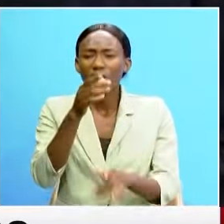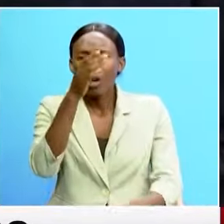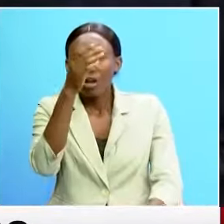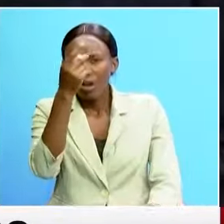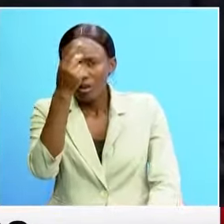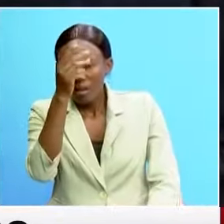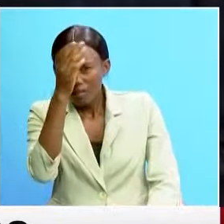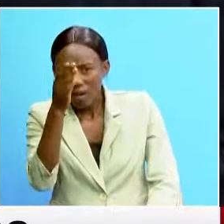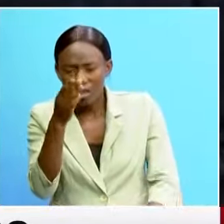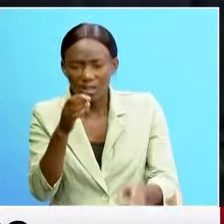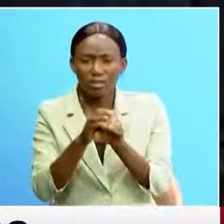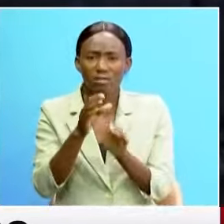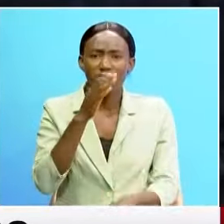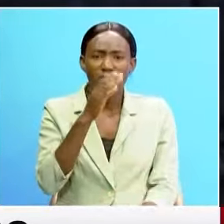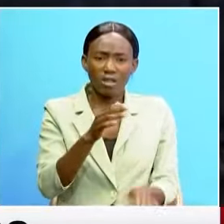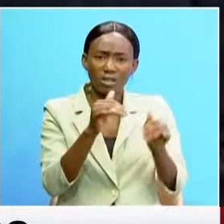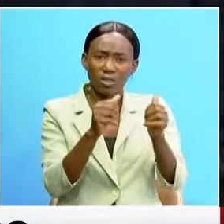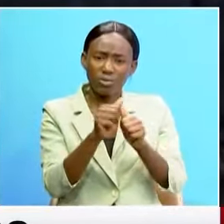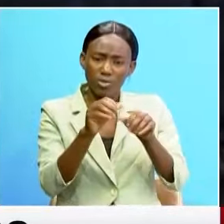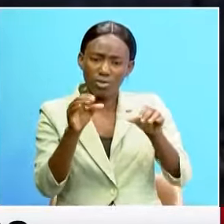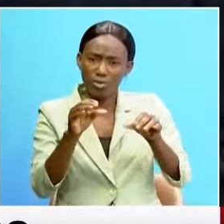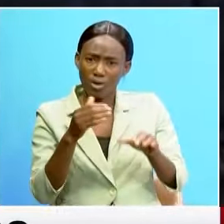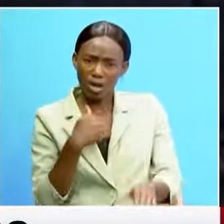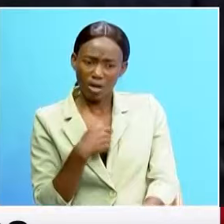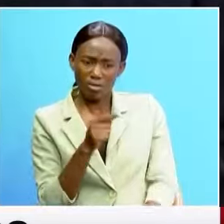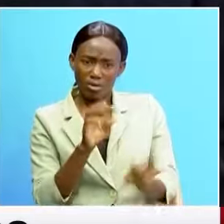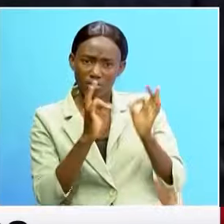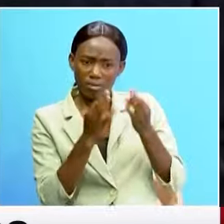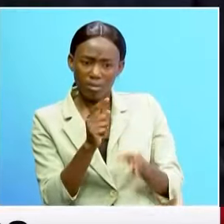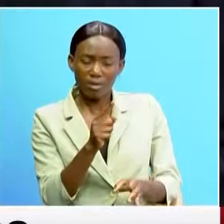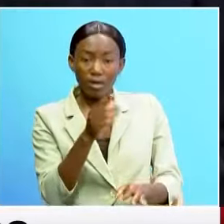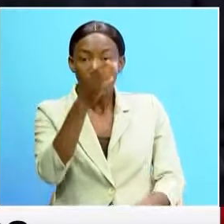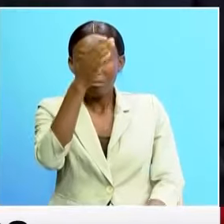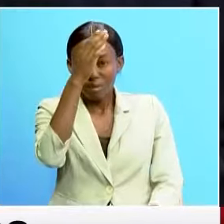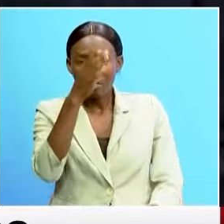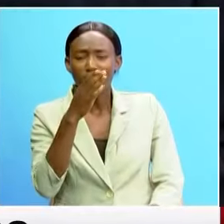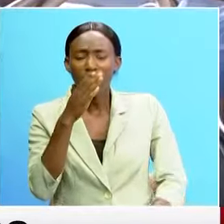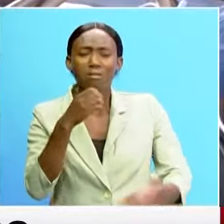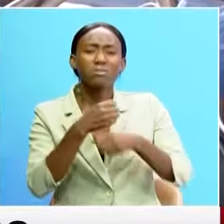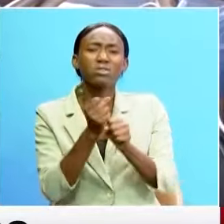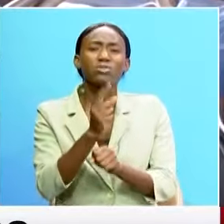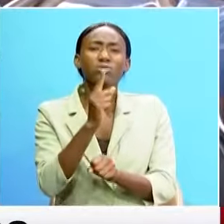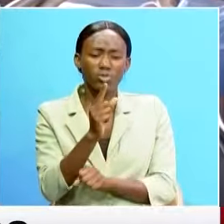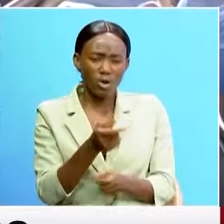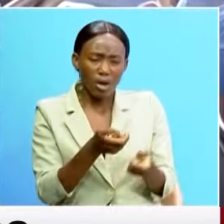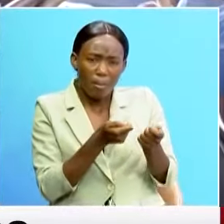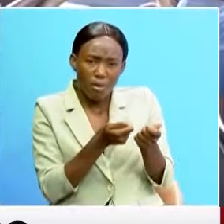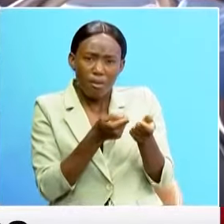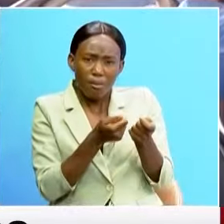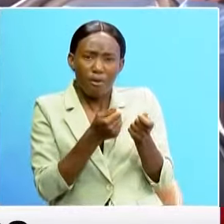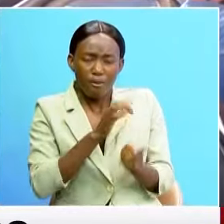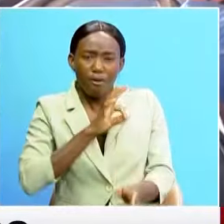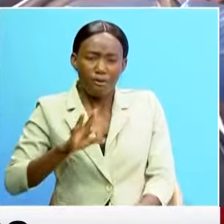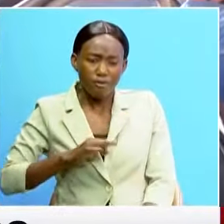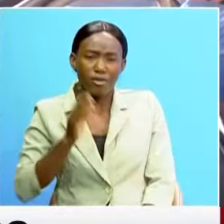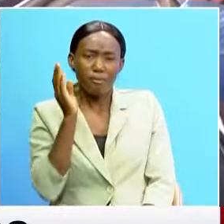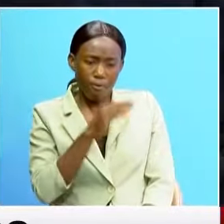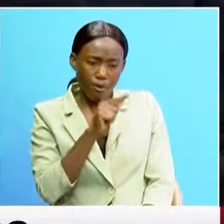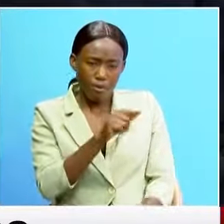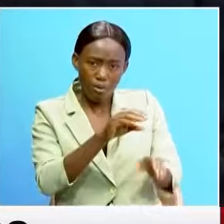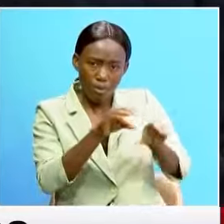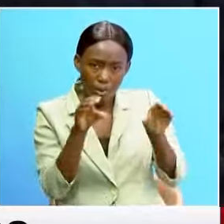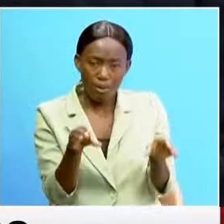with children, they will make sure that the children eat. They will look for food so that they can